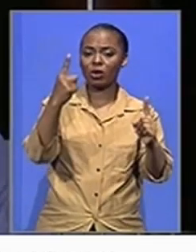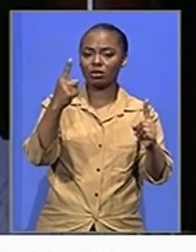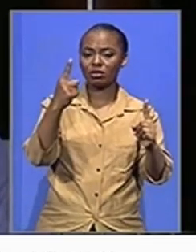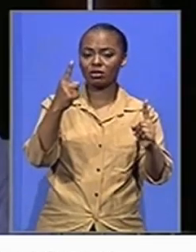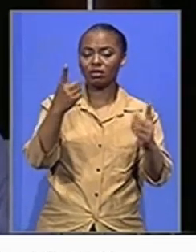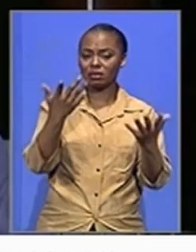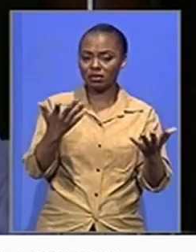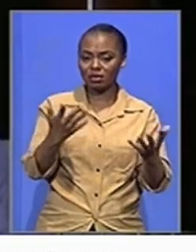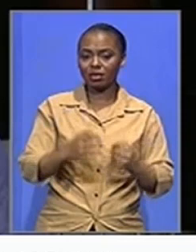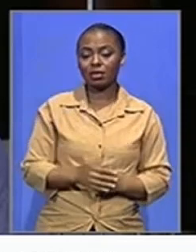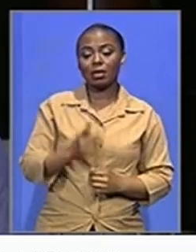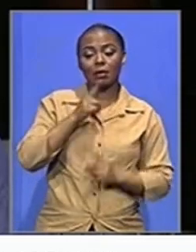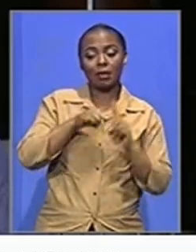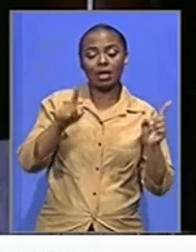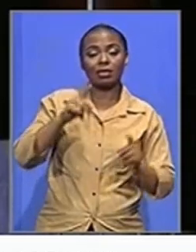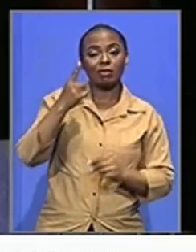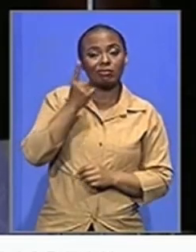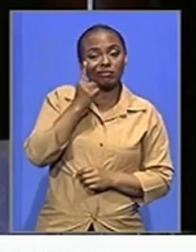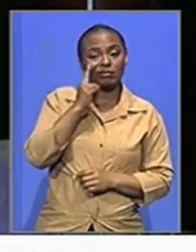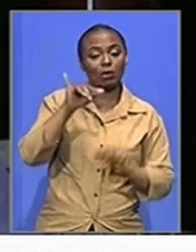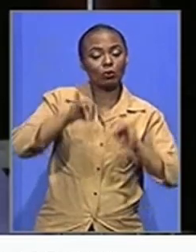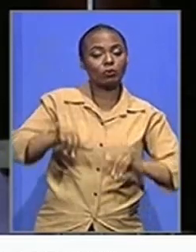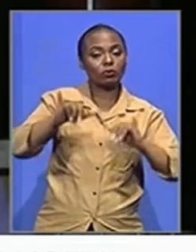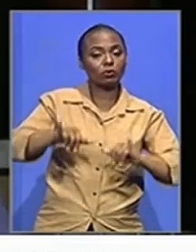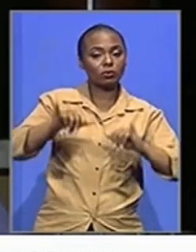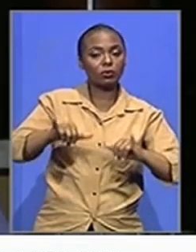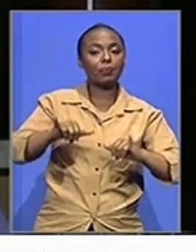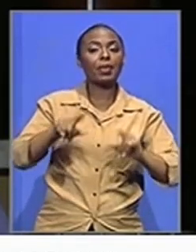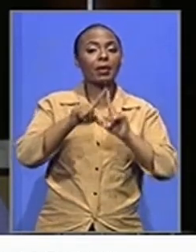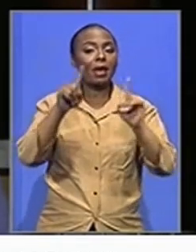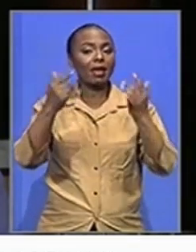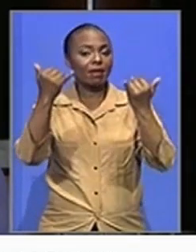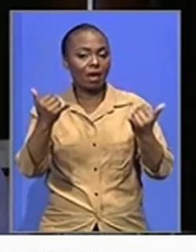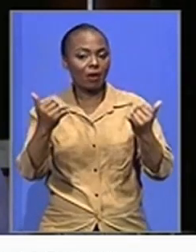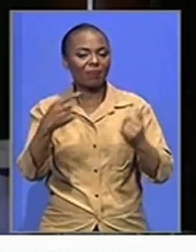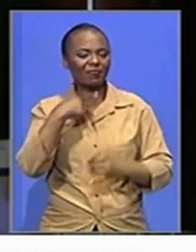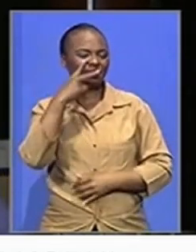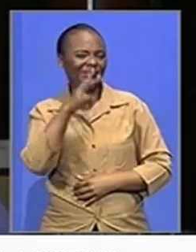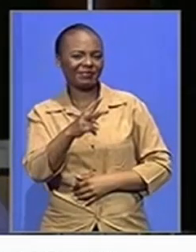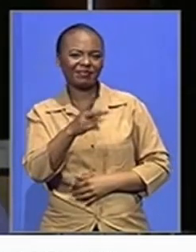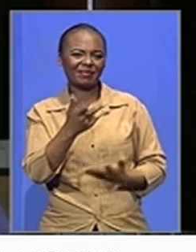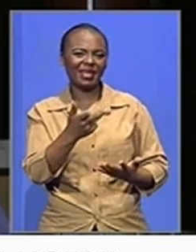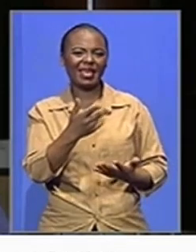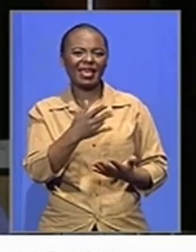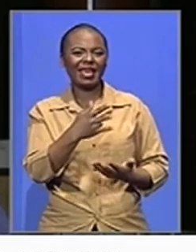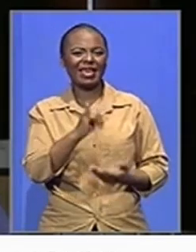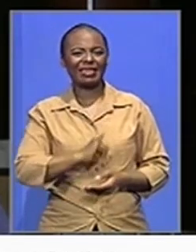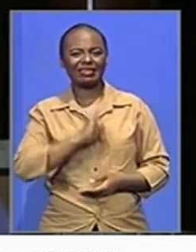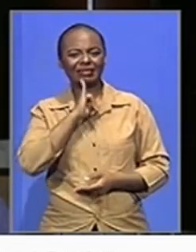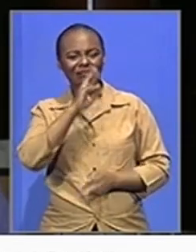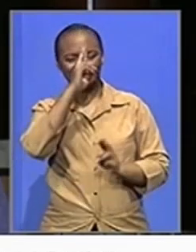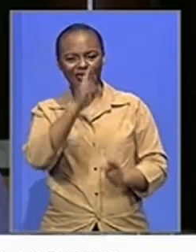we'll have to wait and see, but dilo ha di dutse tjena ke bona nkare integrity ya IEC is